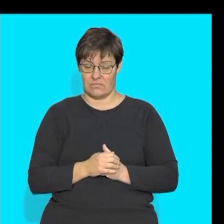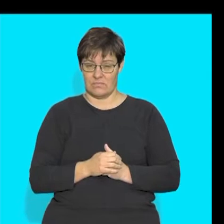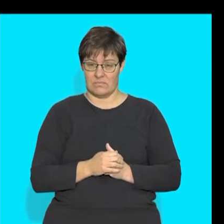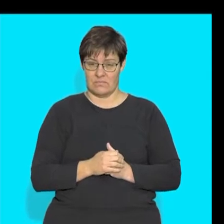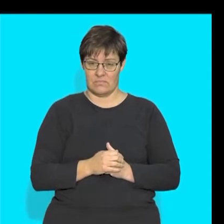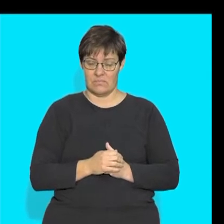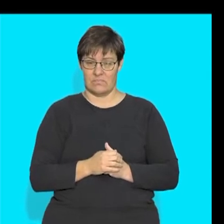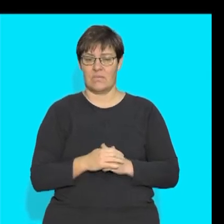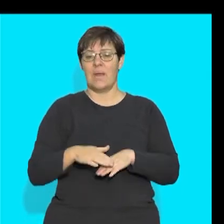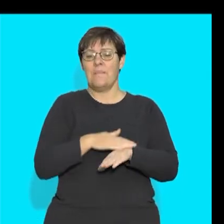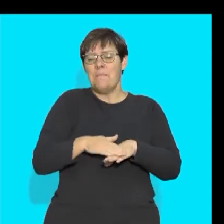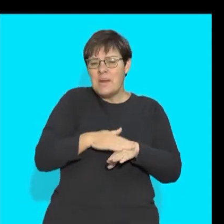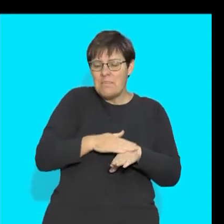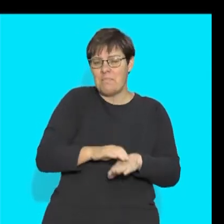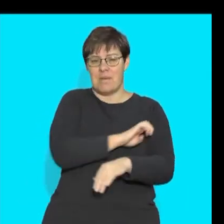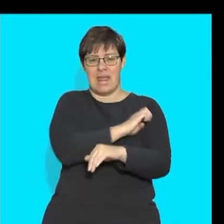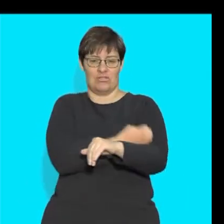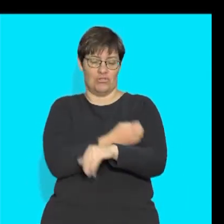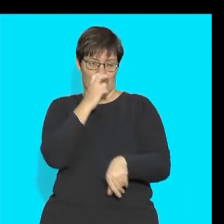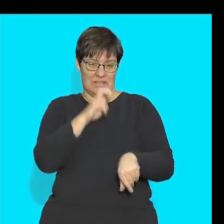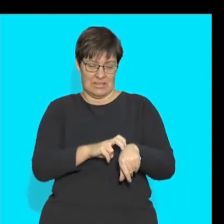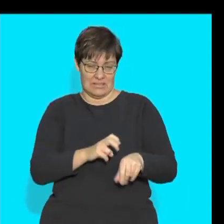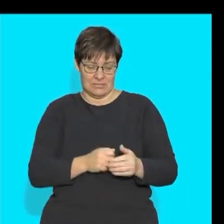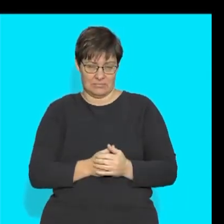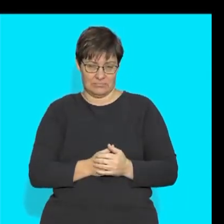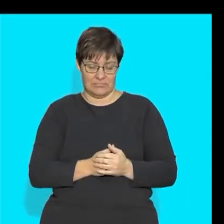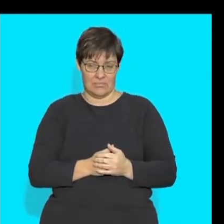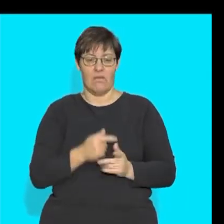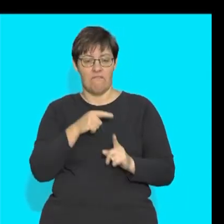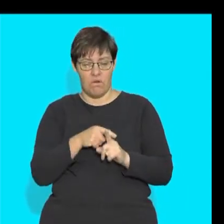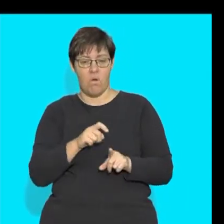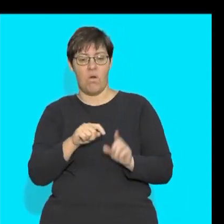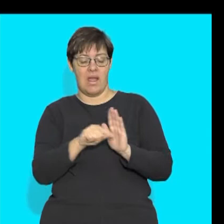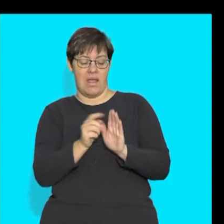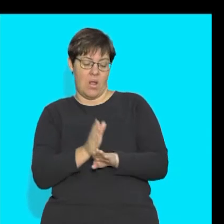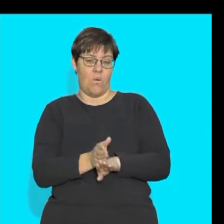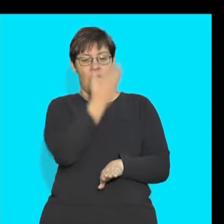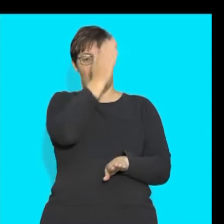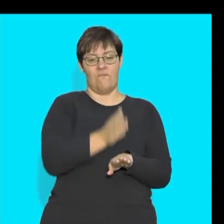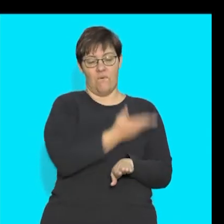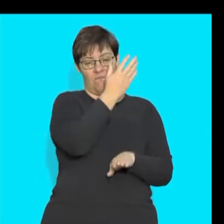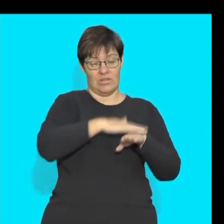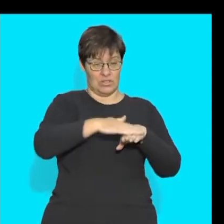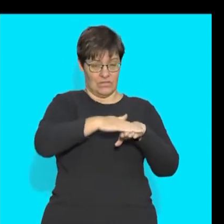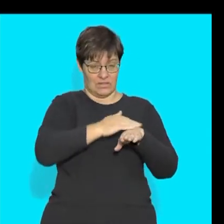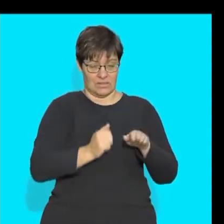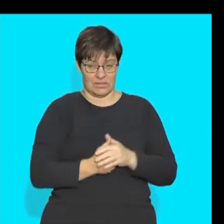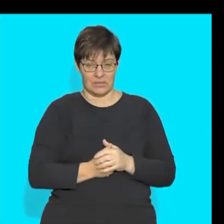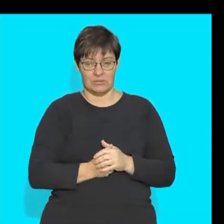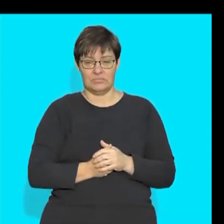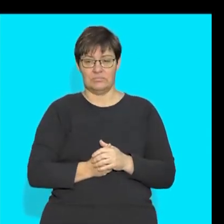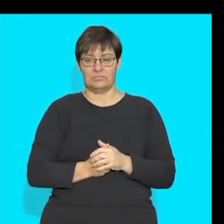Okay? Minimum energy needed for the electrons to start to get off the surface of the